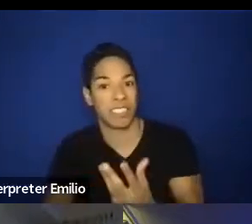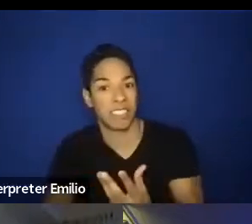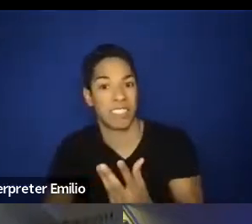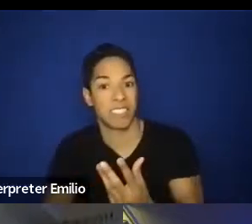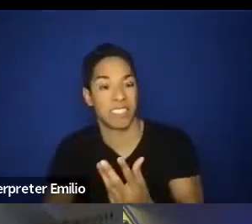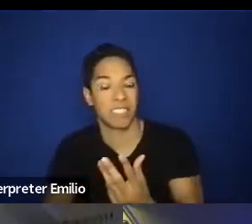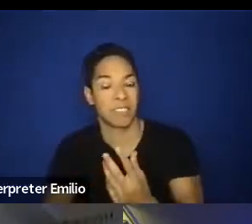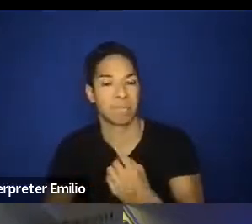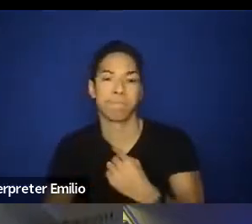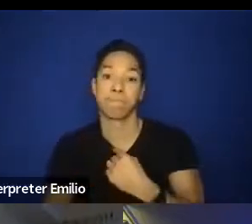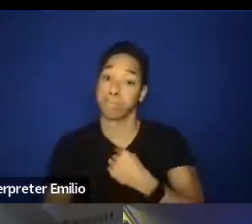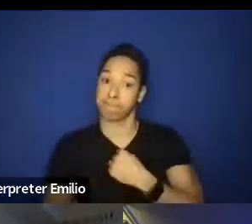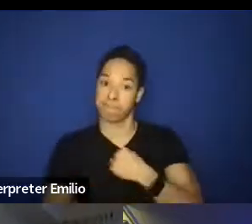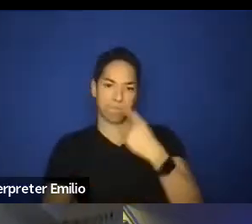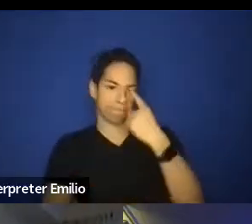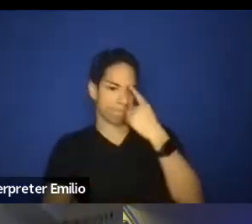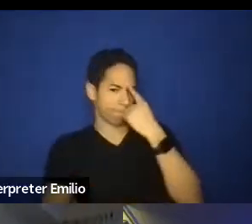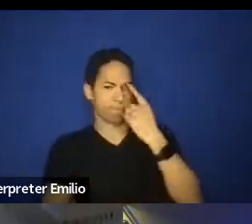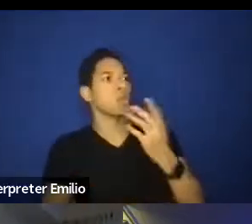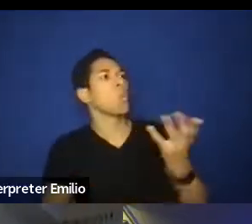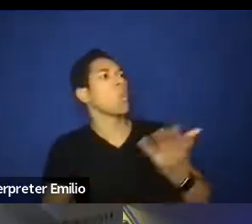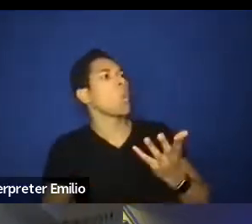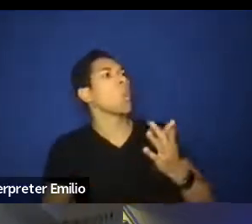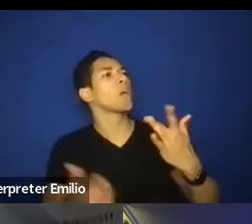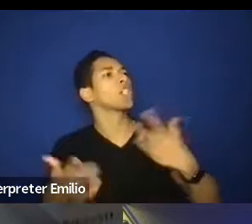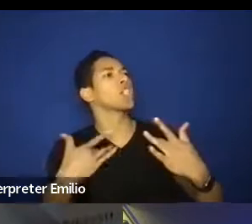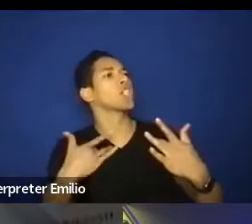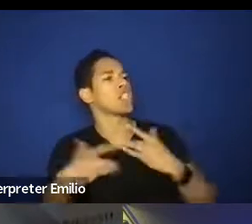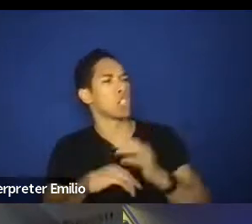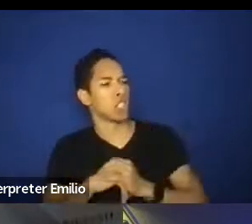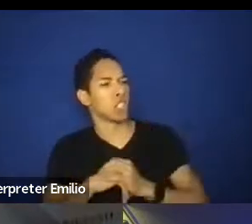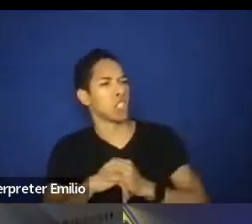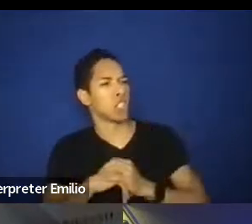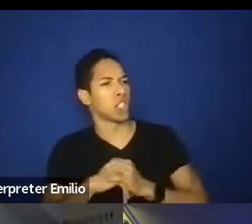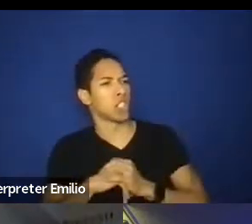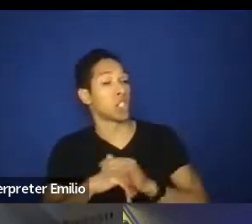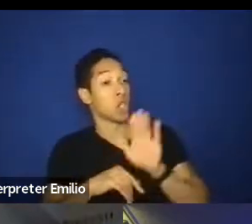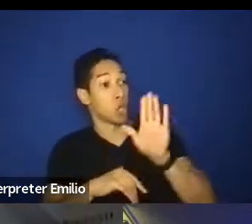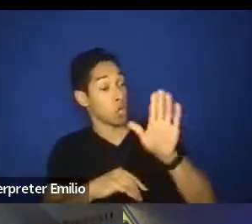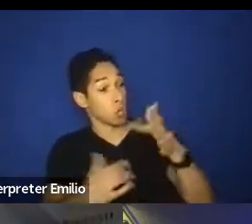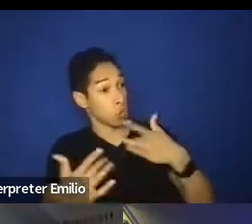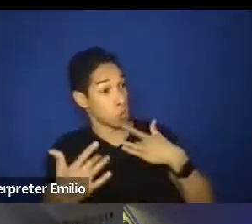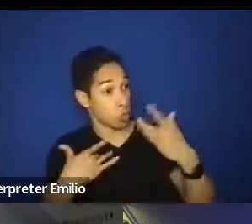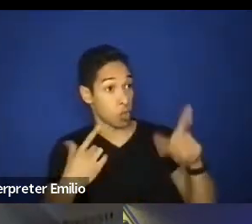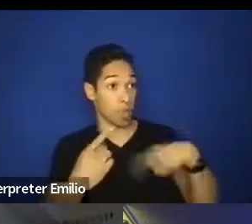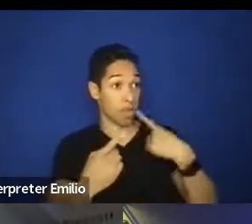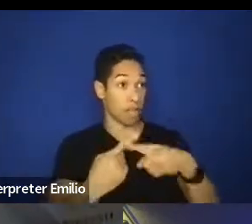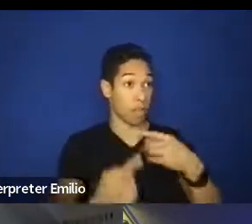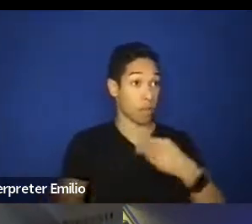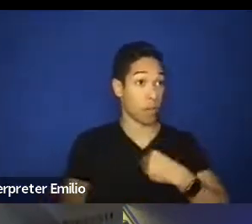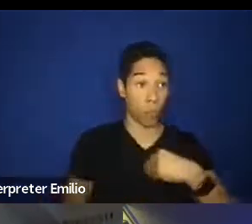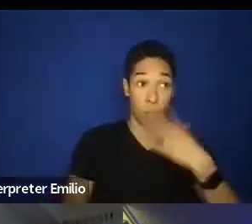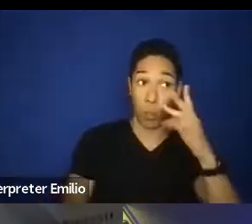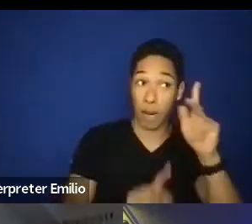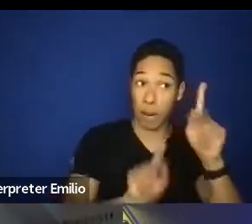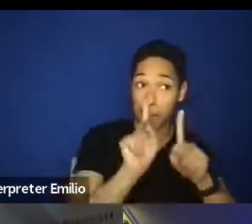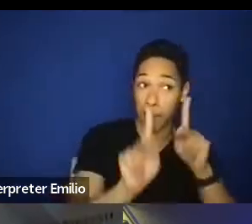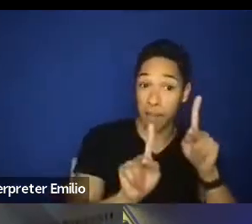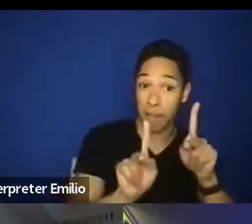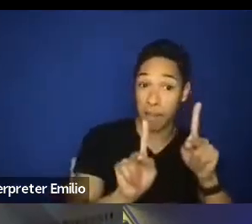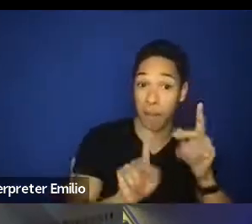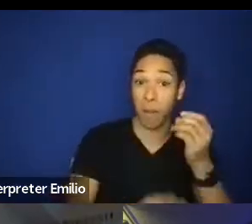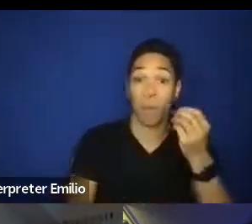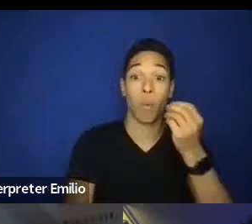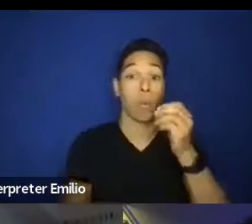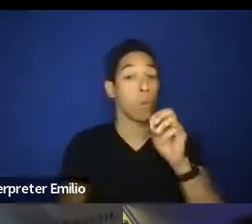like, what is the concern here? It's the concern what you're saying about white people, or it's the concern